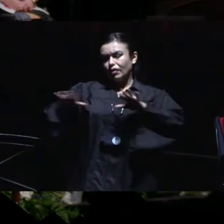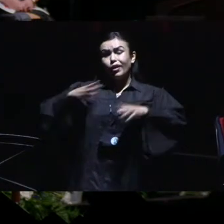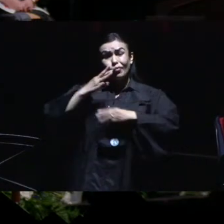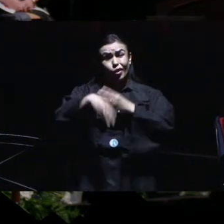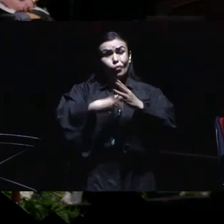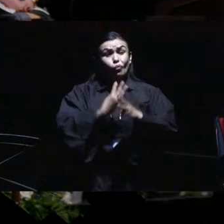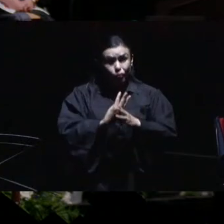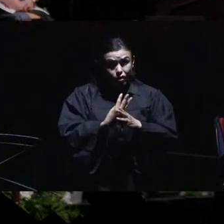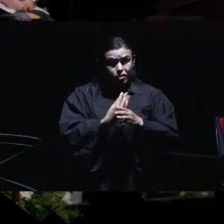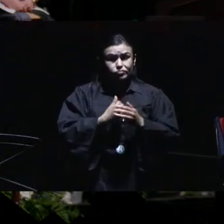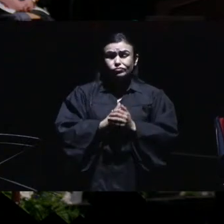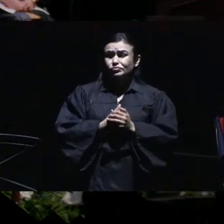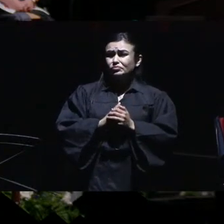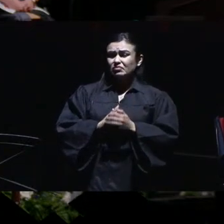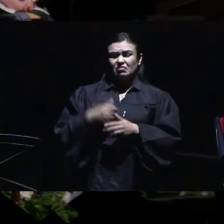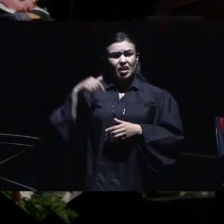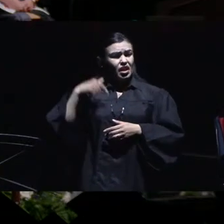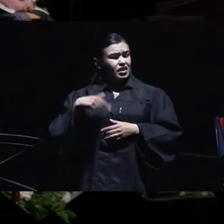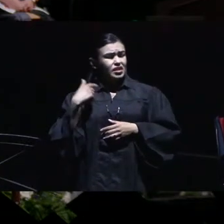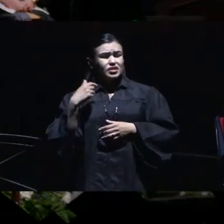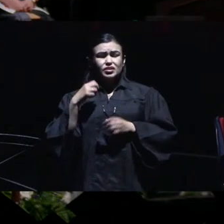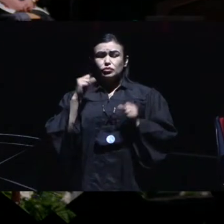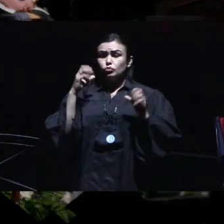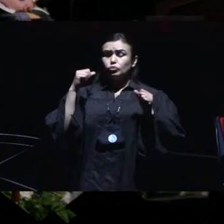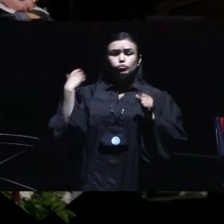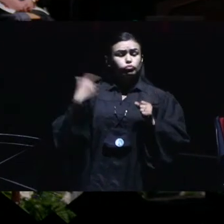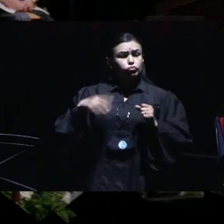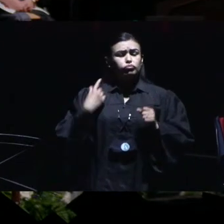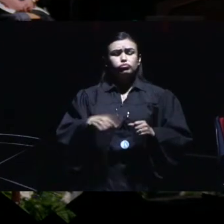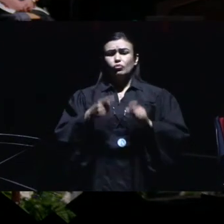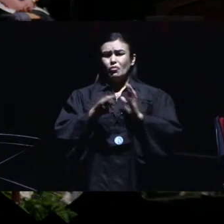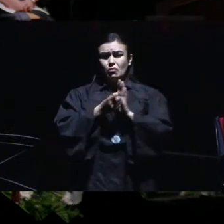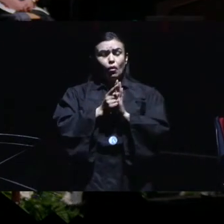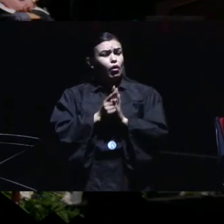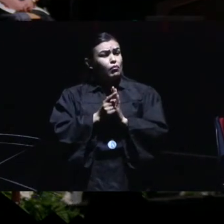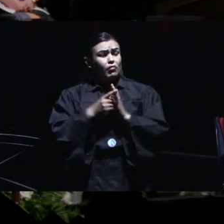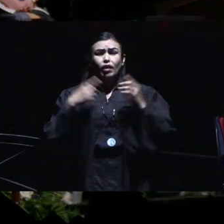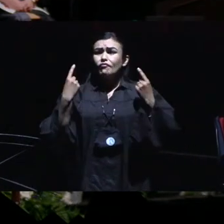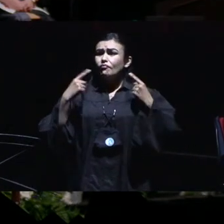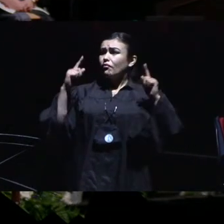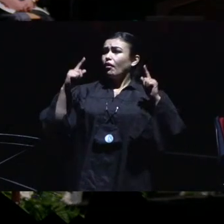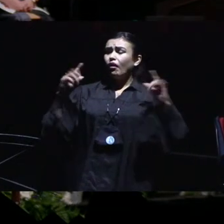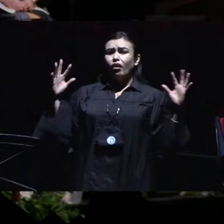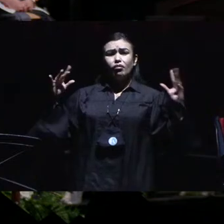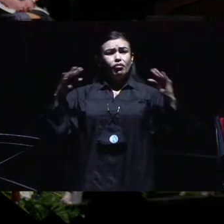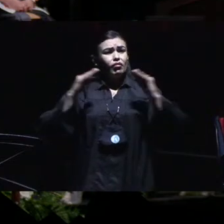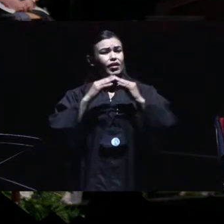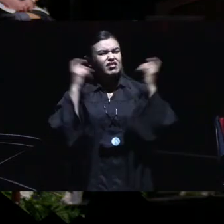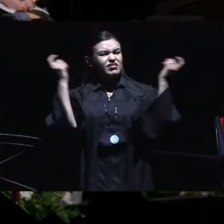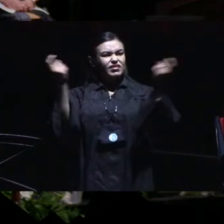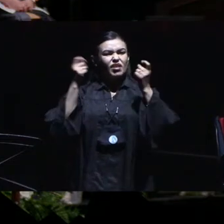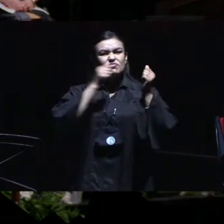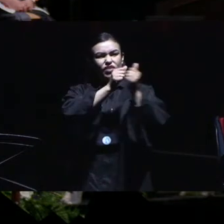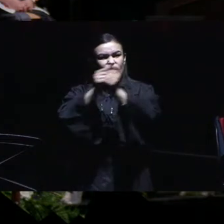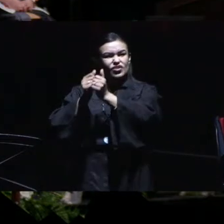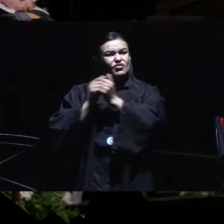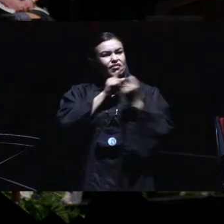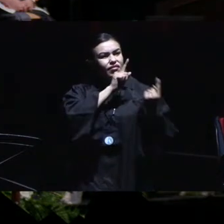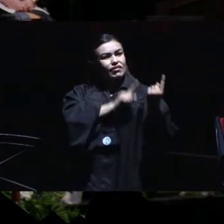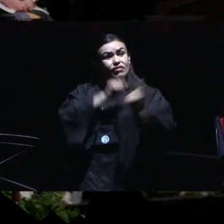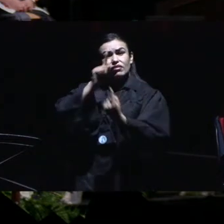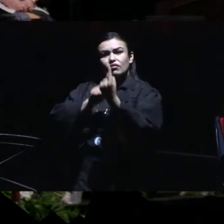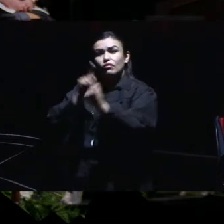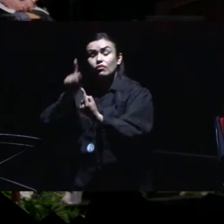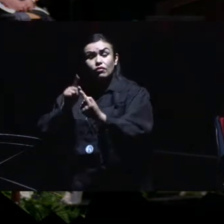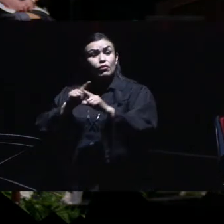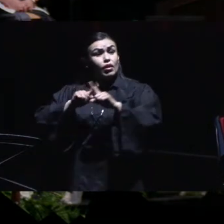We are in a phenomenal milestone as we are able to celebrate with all of you in person today, but this is only feasible due to